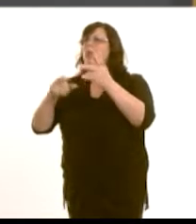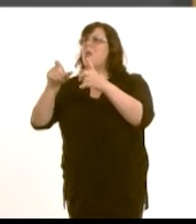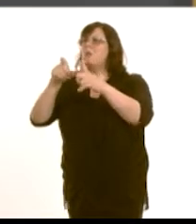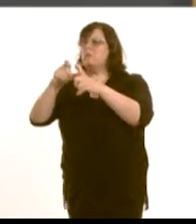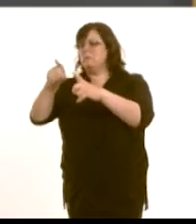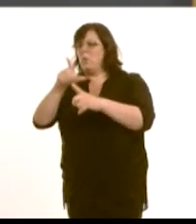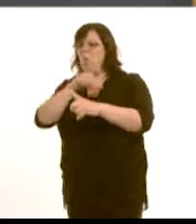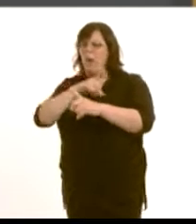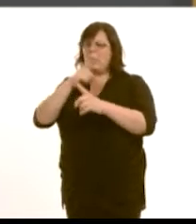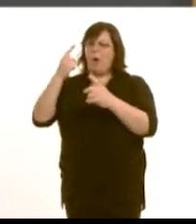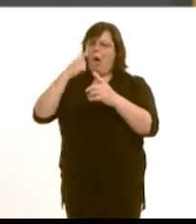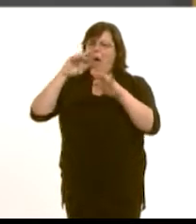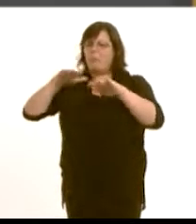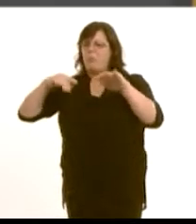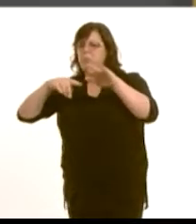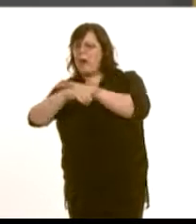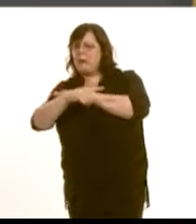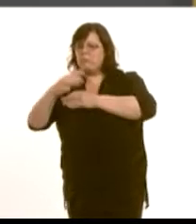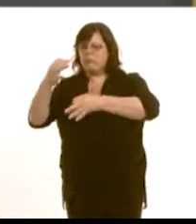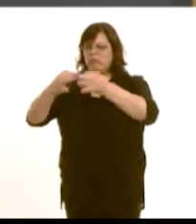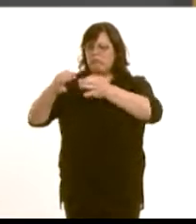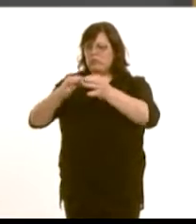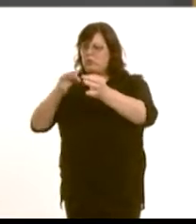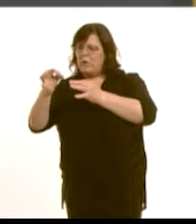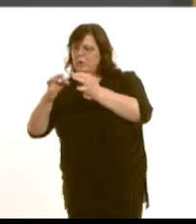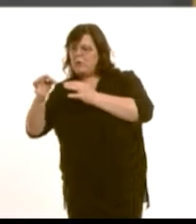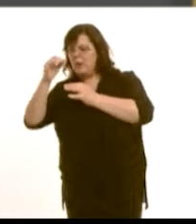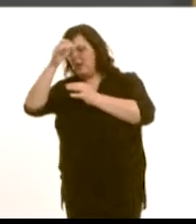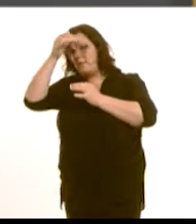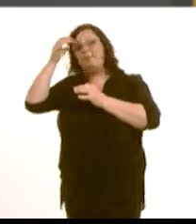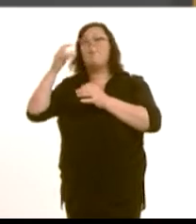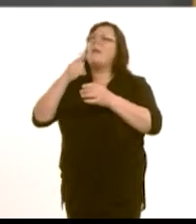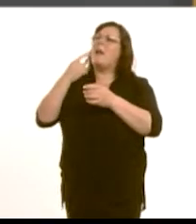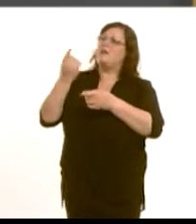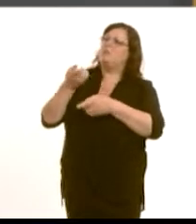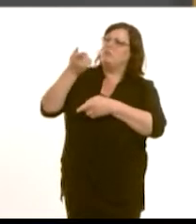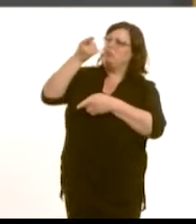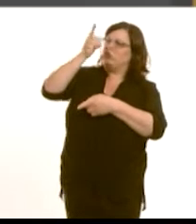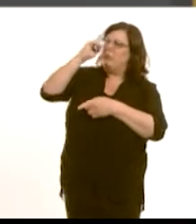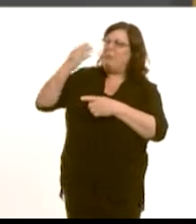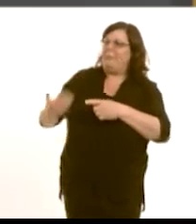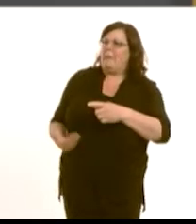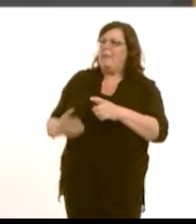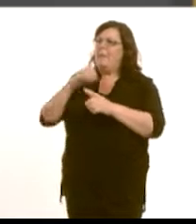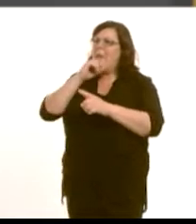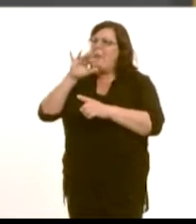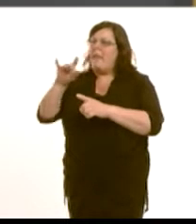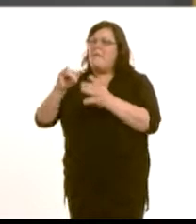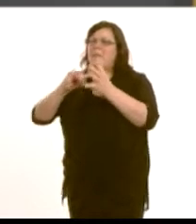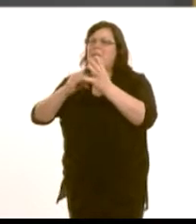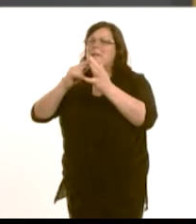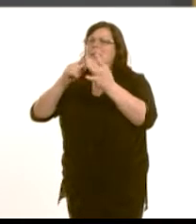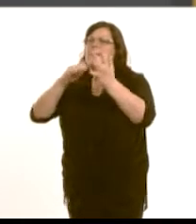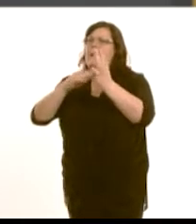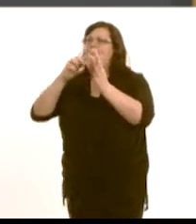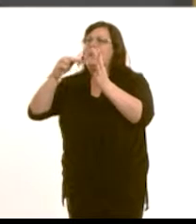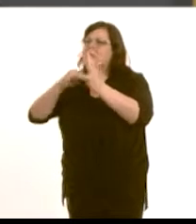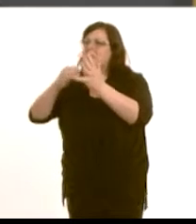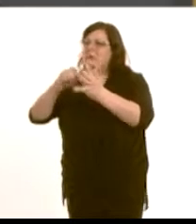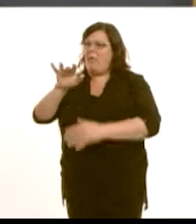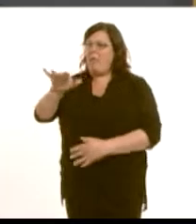that Joe Kaiser, the chief executive of Siemens, will be there. And he has said that Siemens is fully committed to the UK, whatever